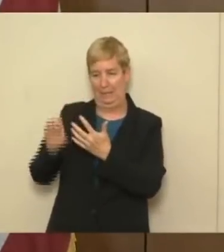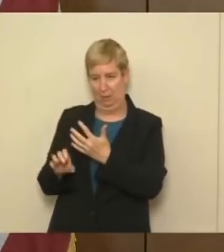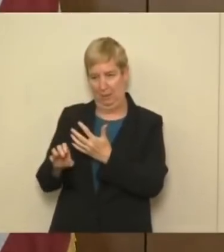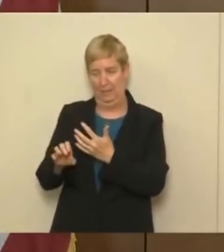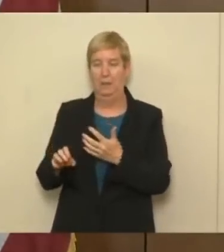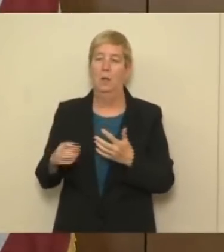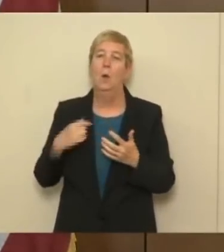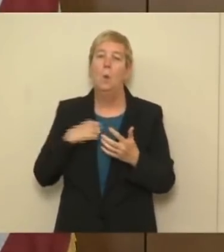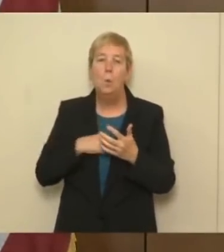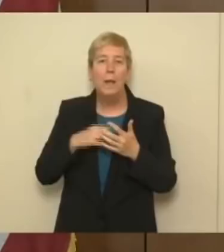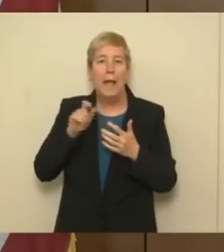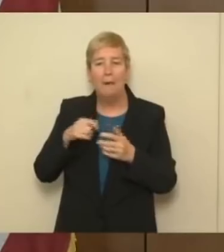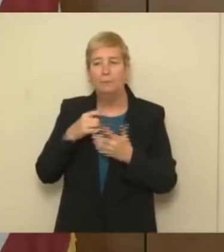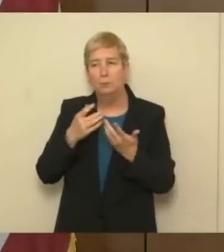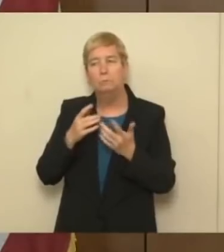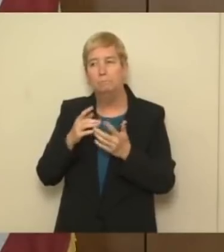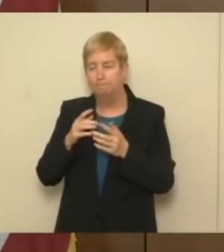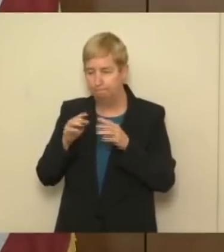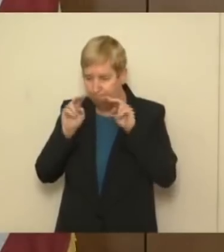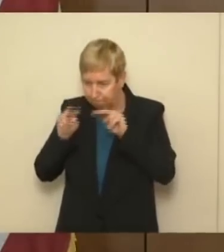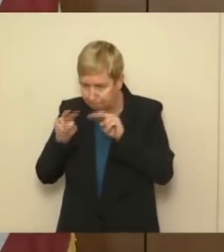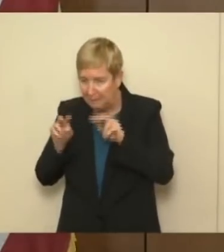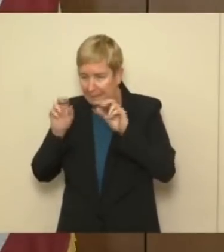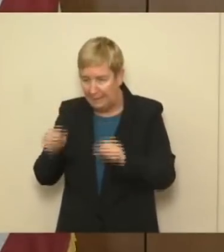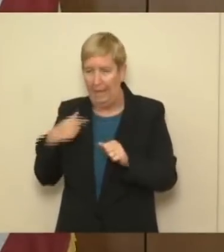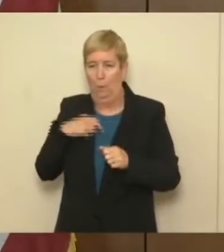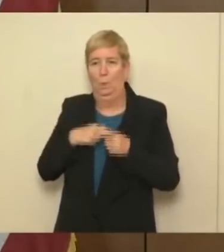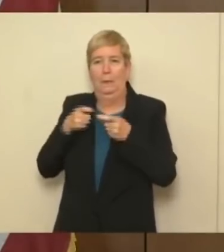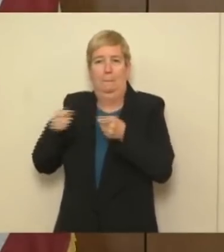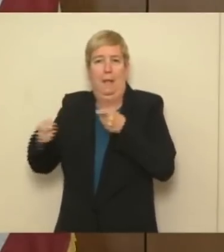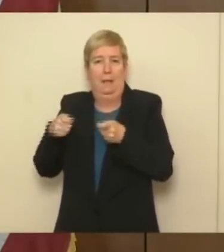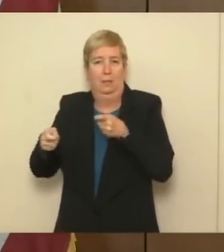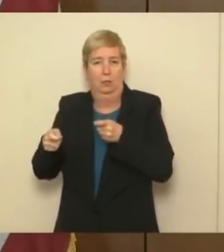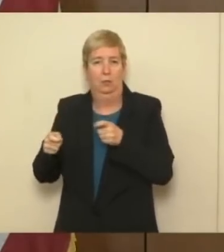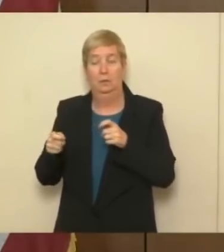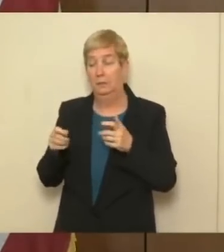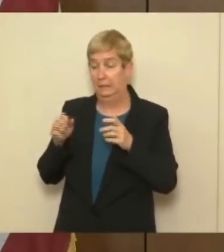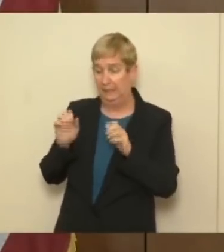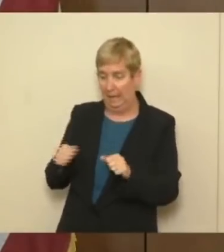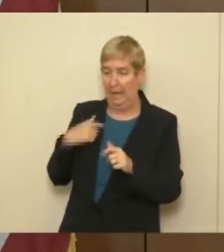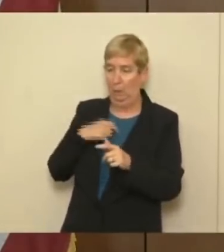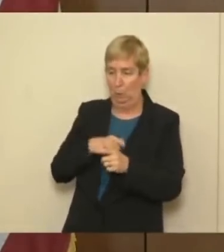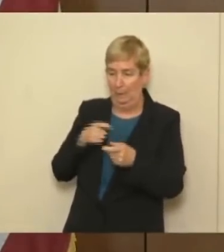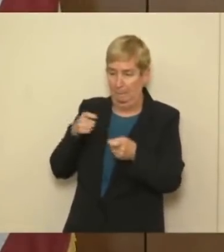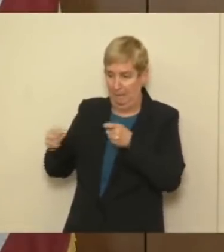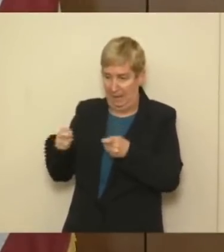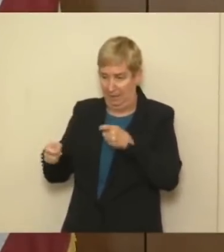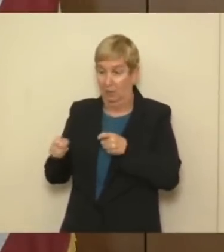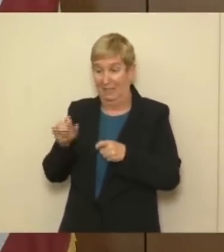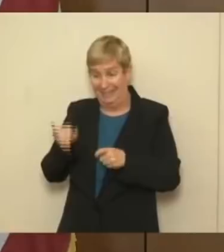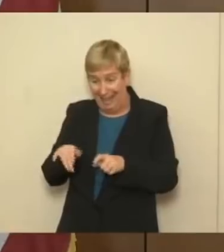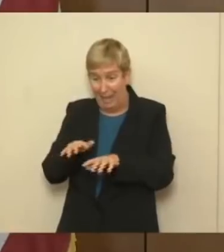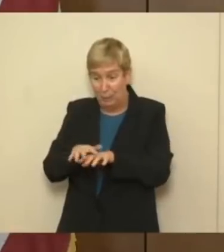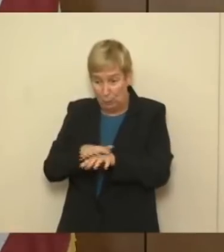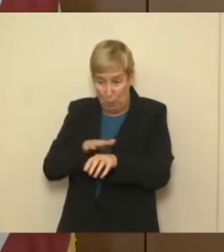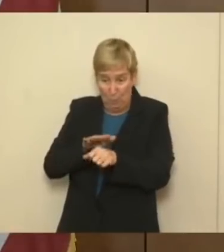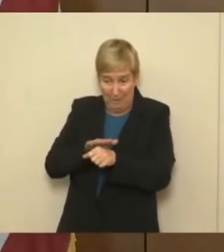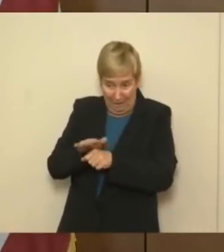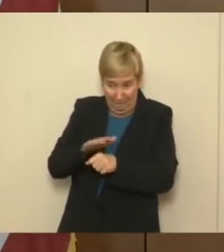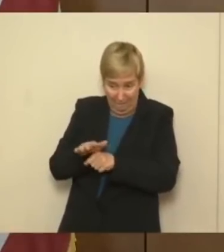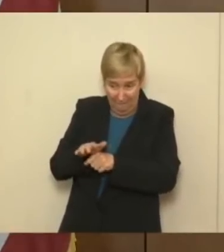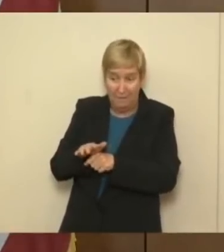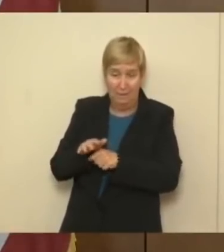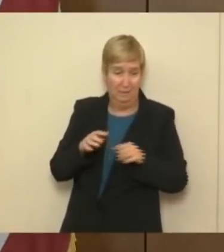that we can manage and look at its impact on whether or not we're slowing the rate of infection.